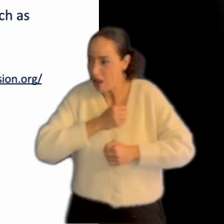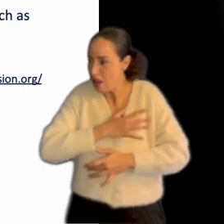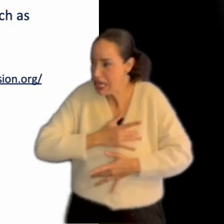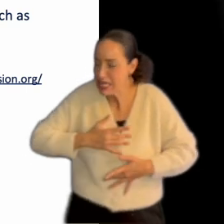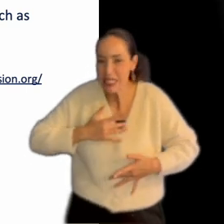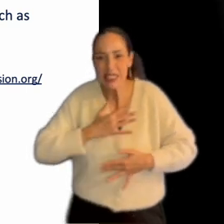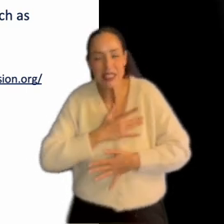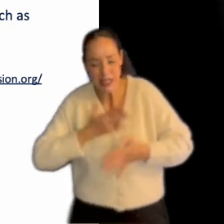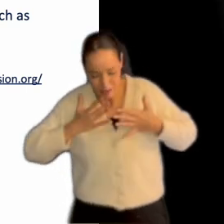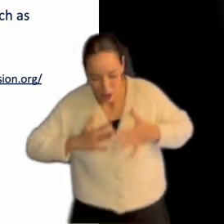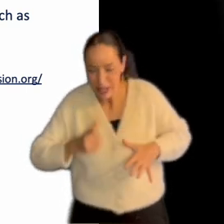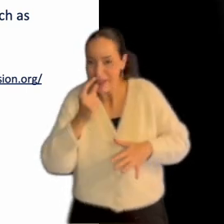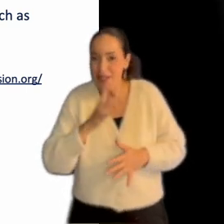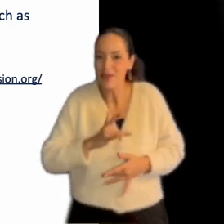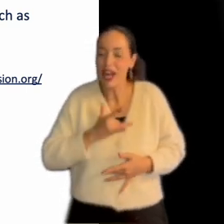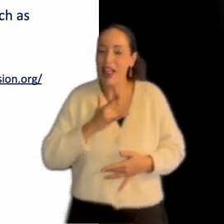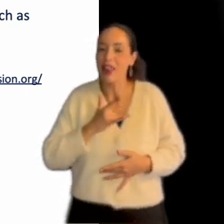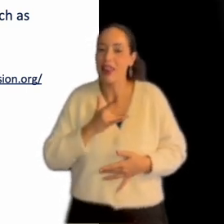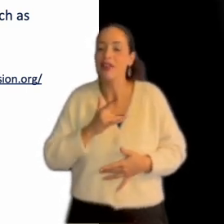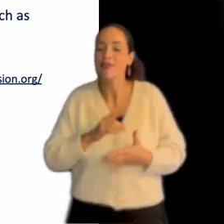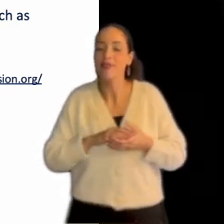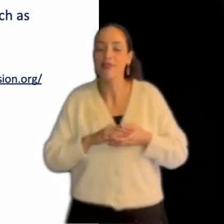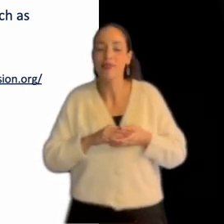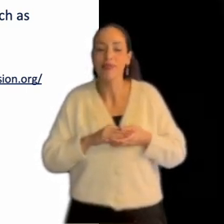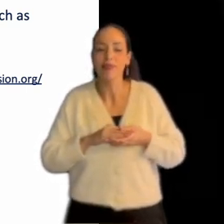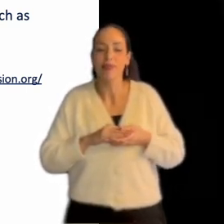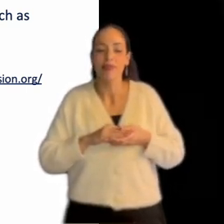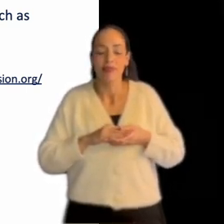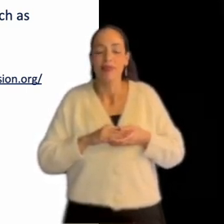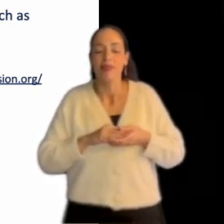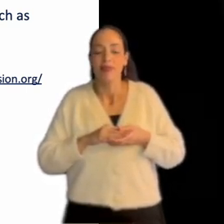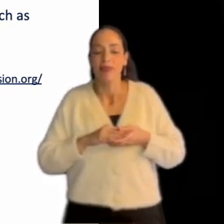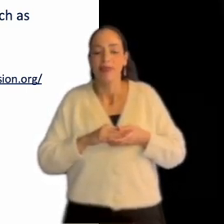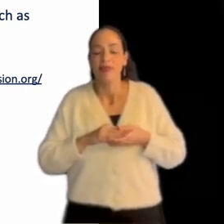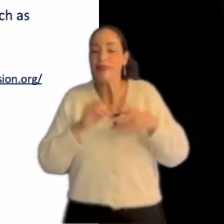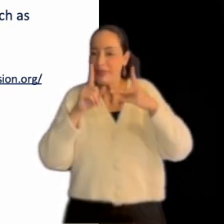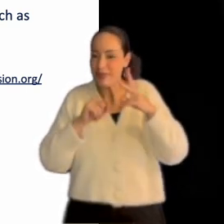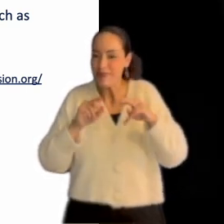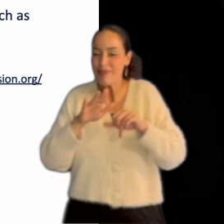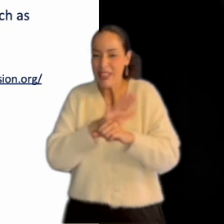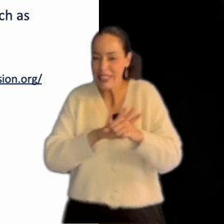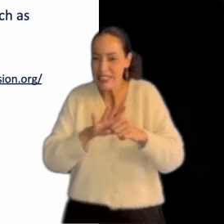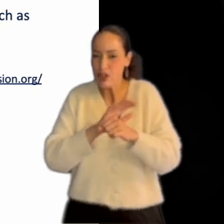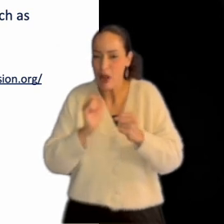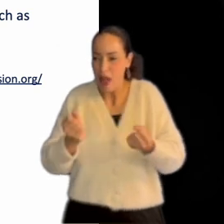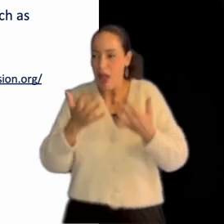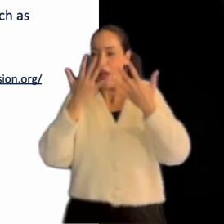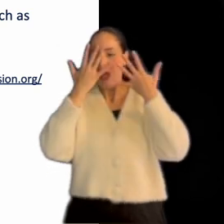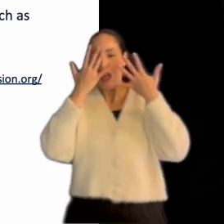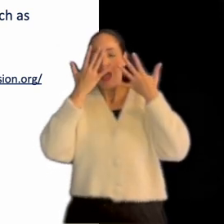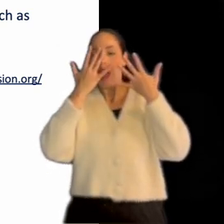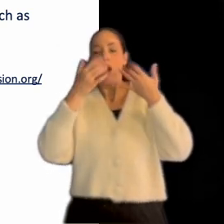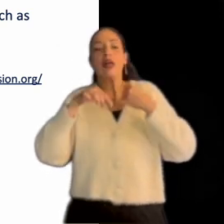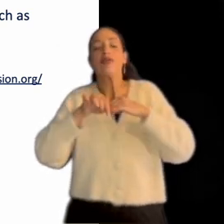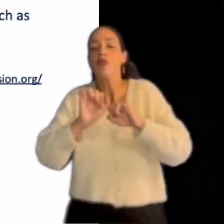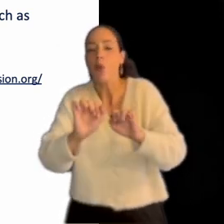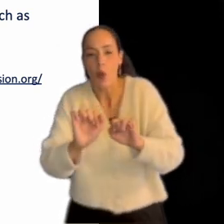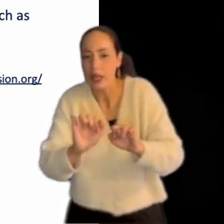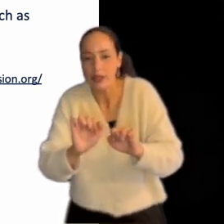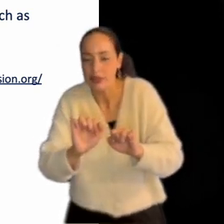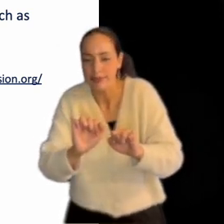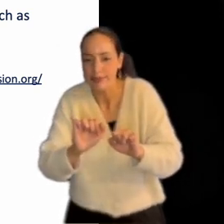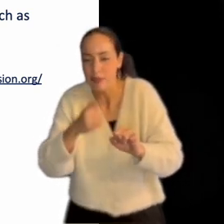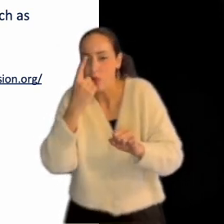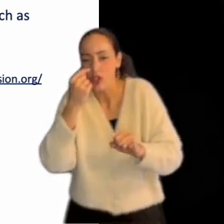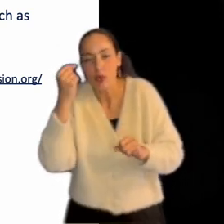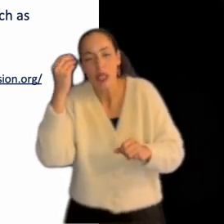overwhelming you if you to explore it right now, and if possible, consider something which creates a level of stress which, although challenging, feels